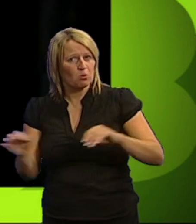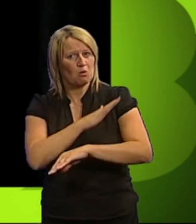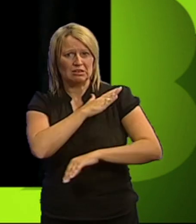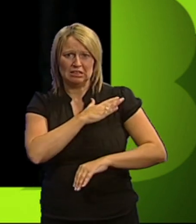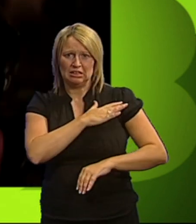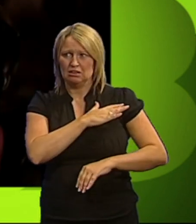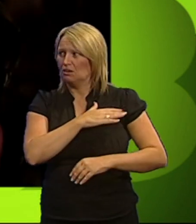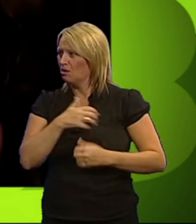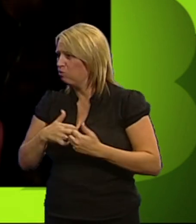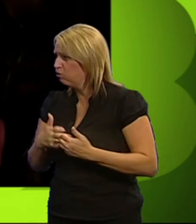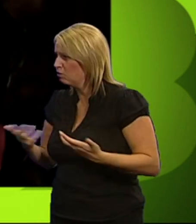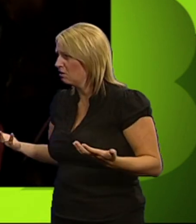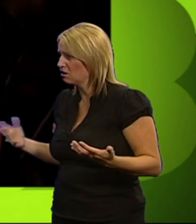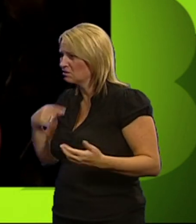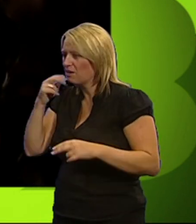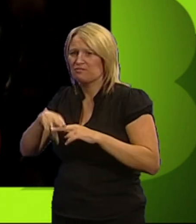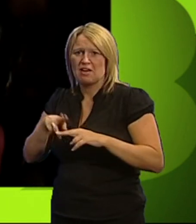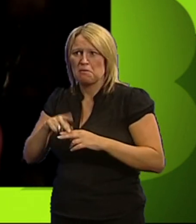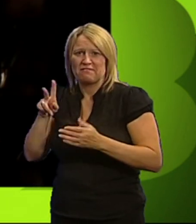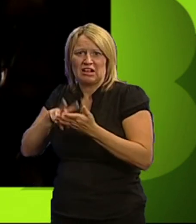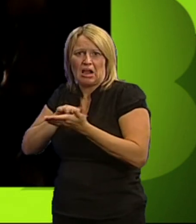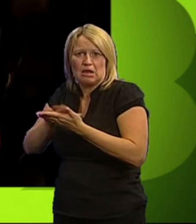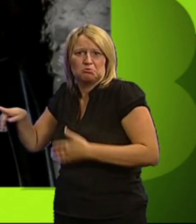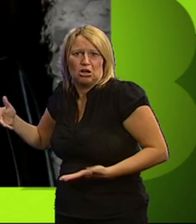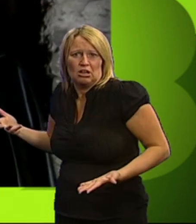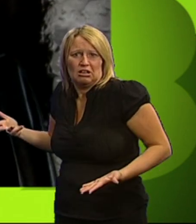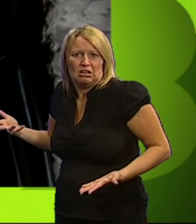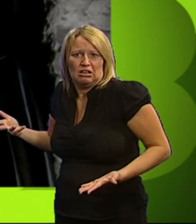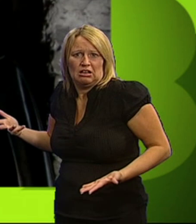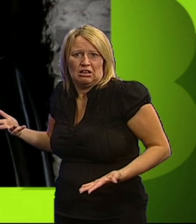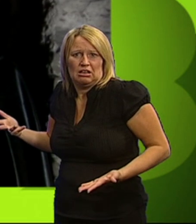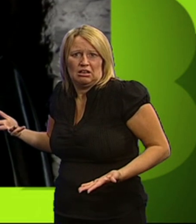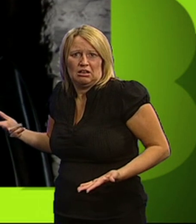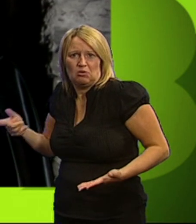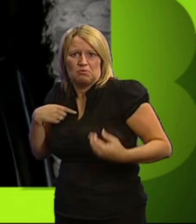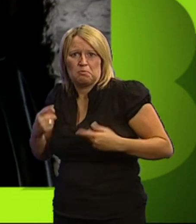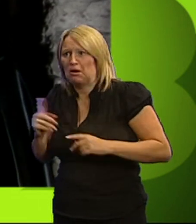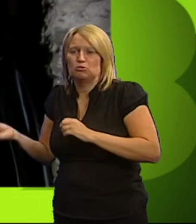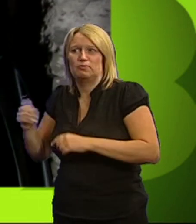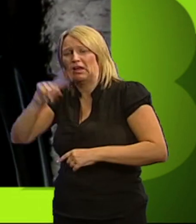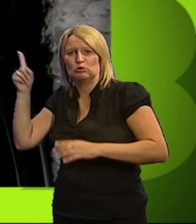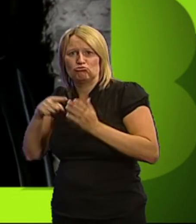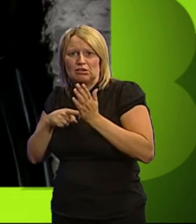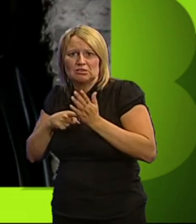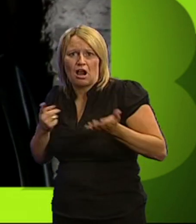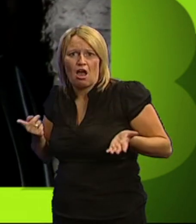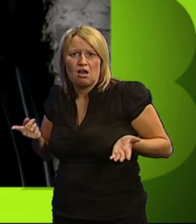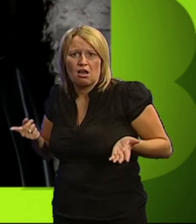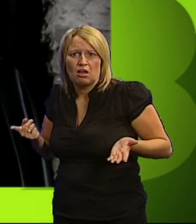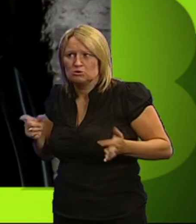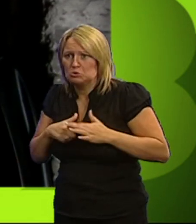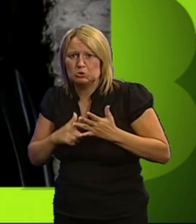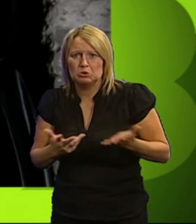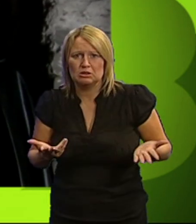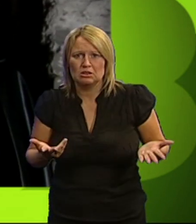stop the wedding. How? I can't tell that about Van Helsing, can I? You'll just move us all back to Transylvania. Well, what are you